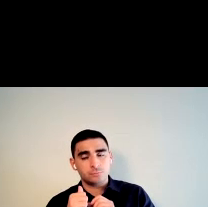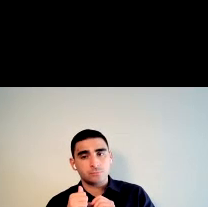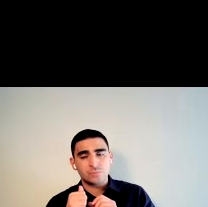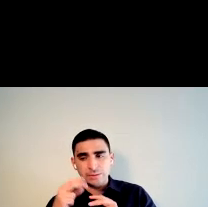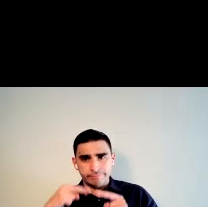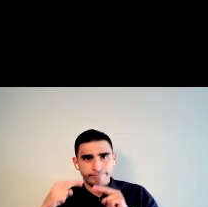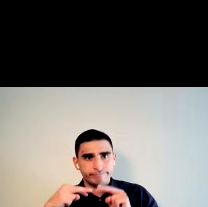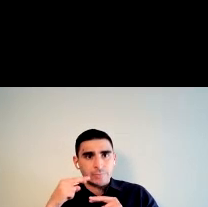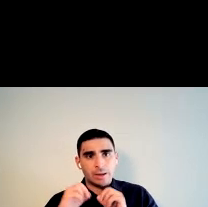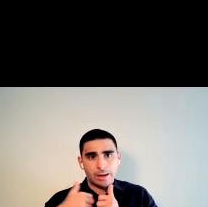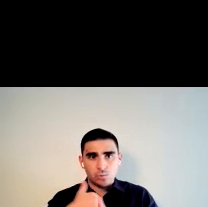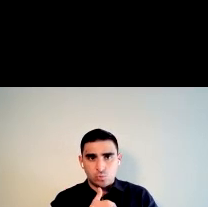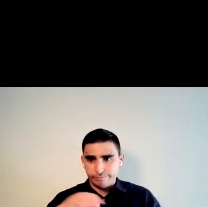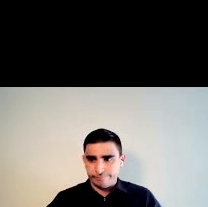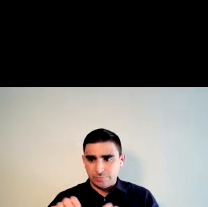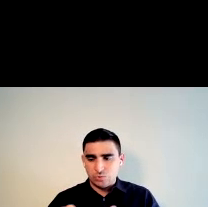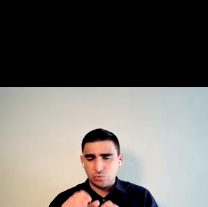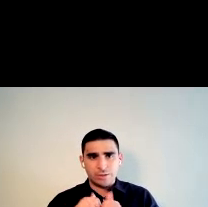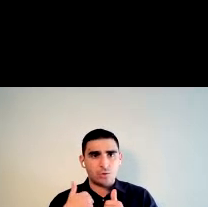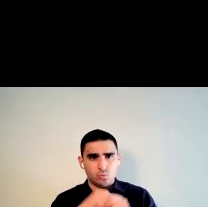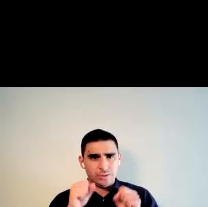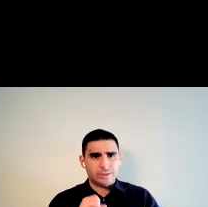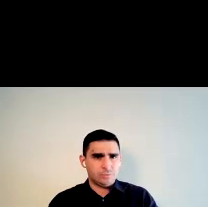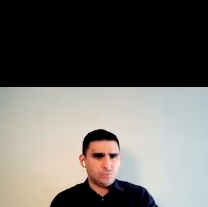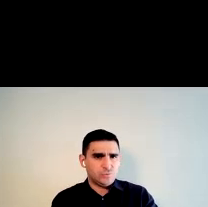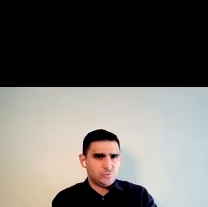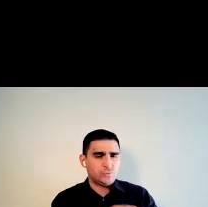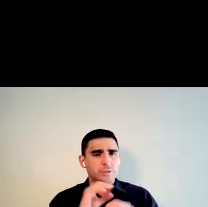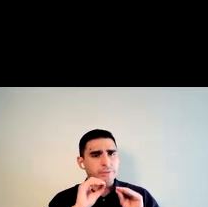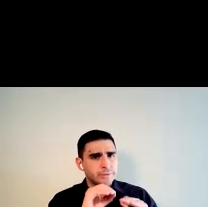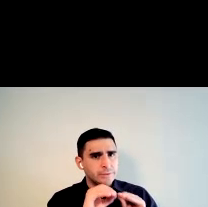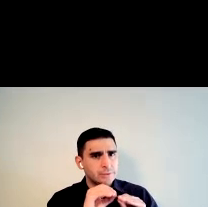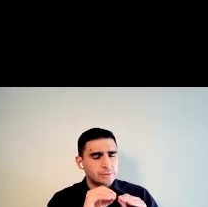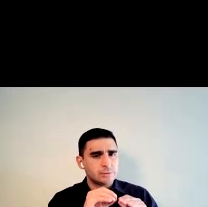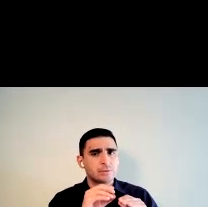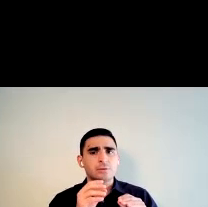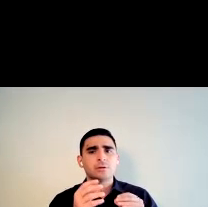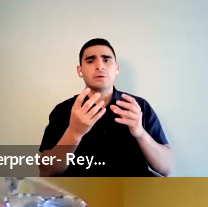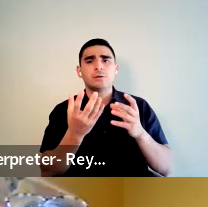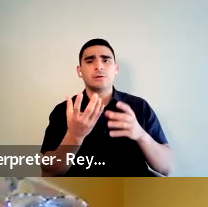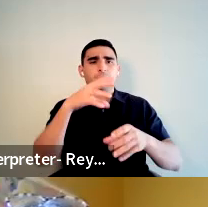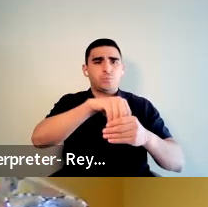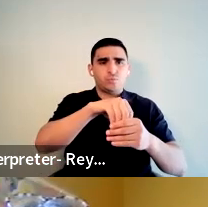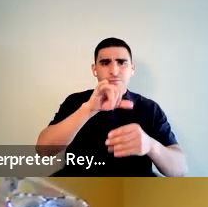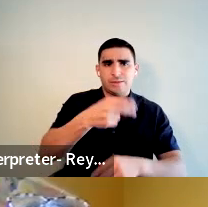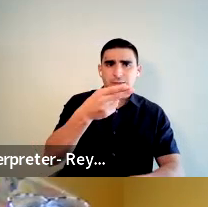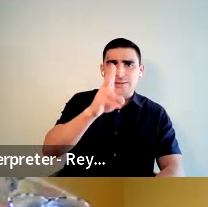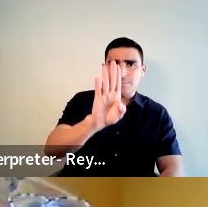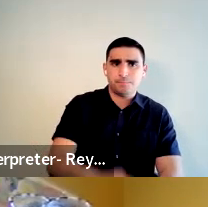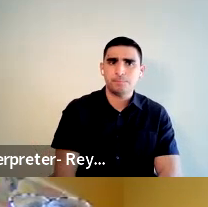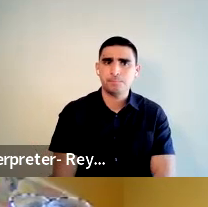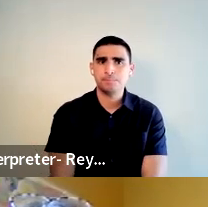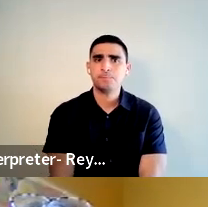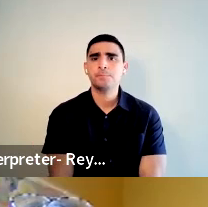of leverage some of those pieces and some of that learning to implement into this hub.